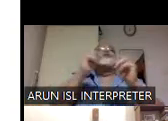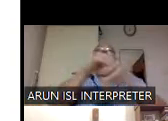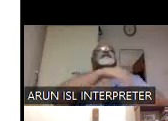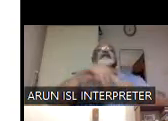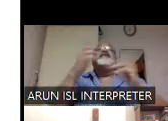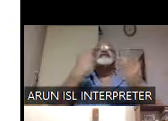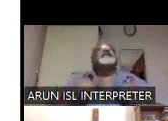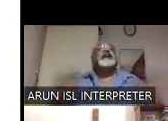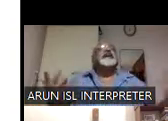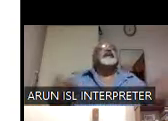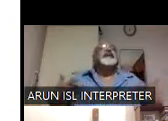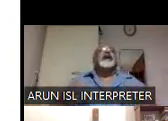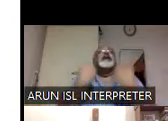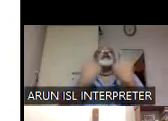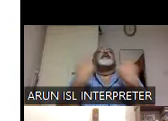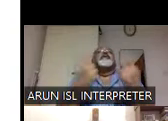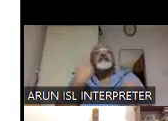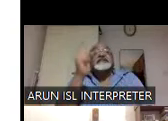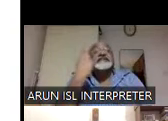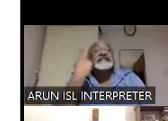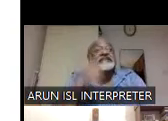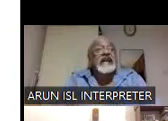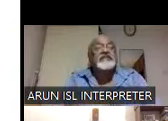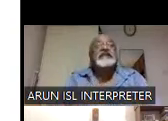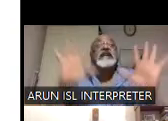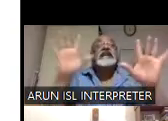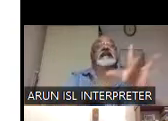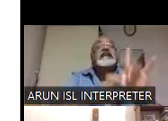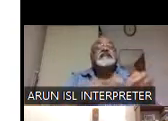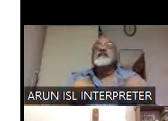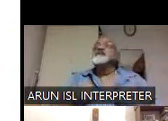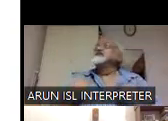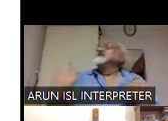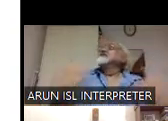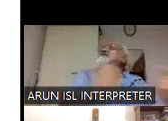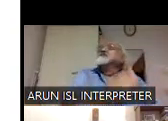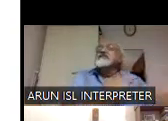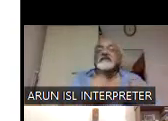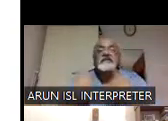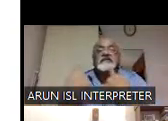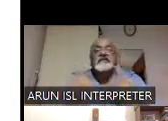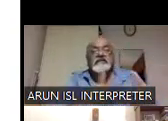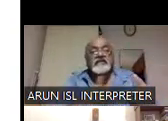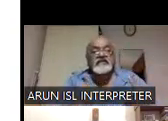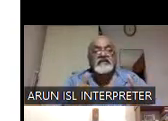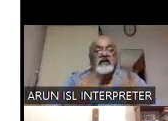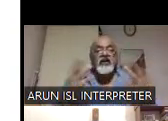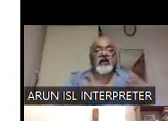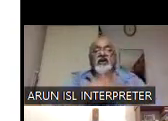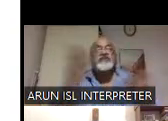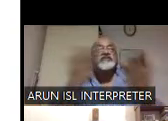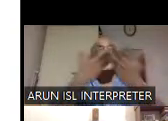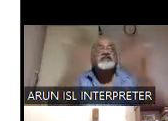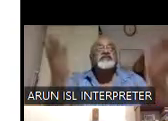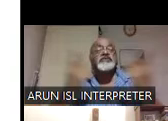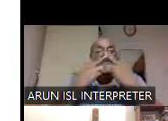was isolated for the first almost 10 years of my life. And even now, all of you must be seeing that. More